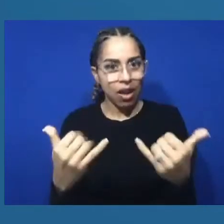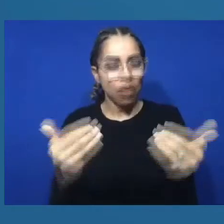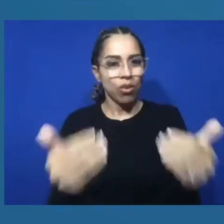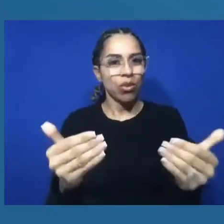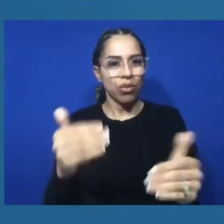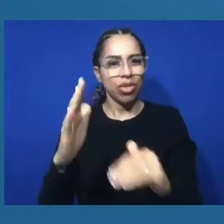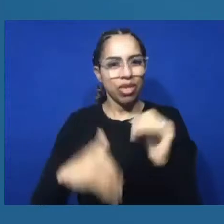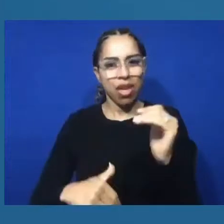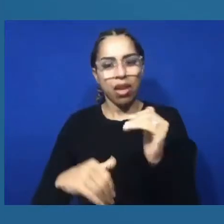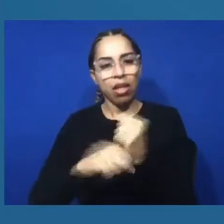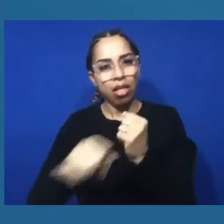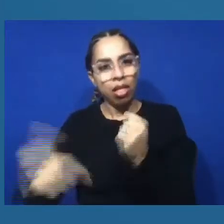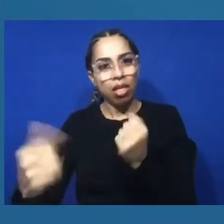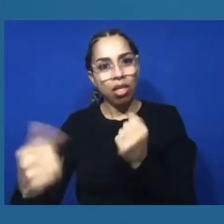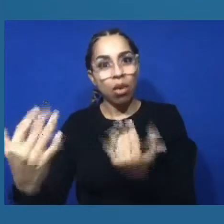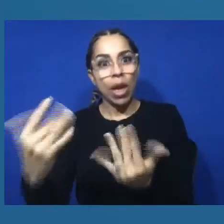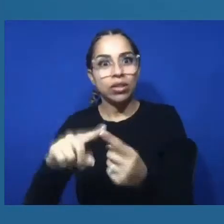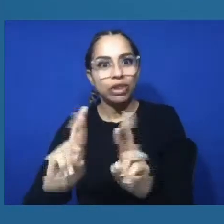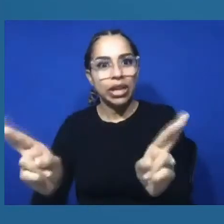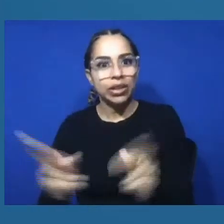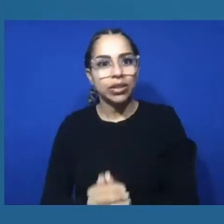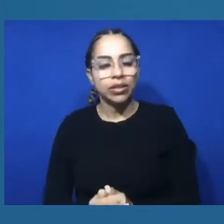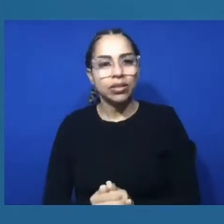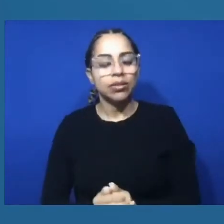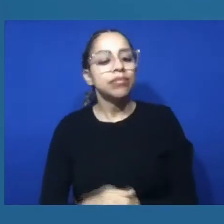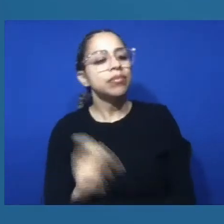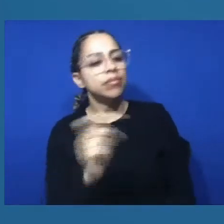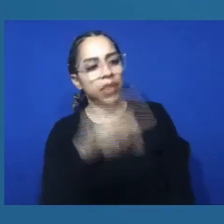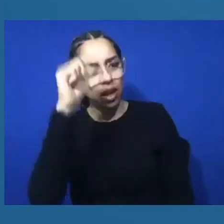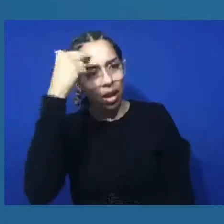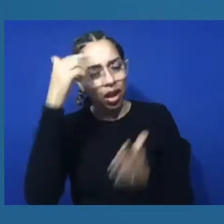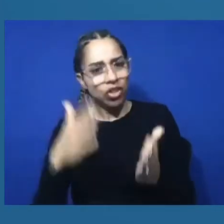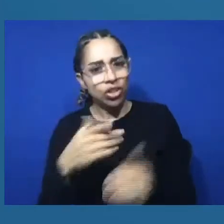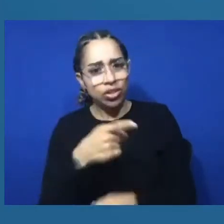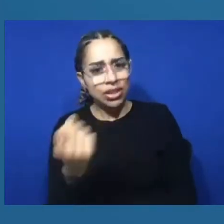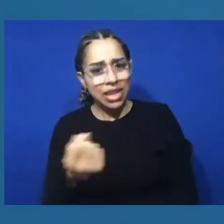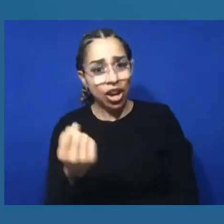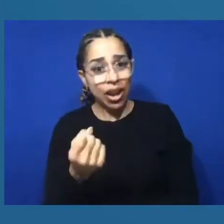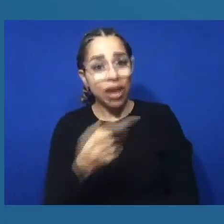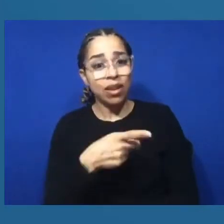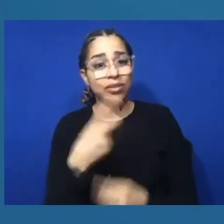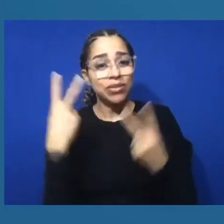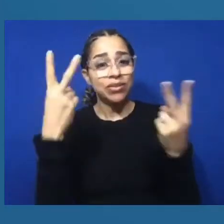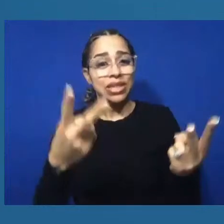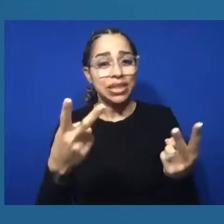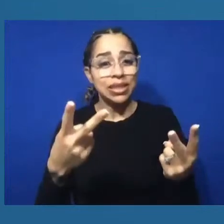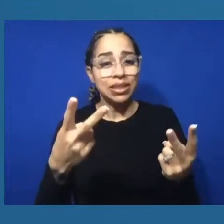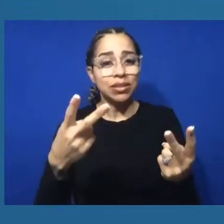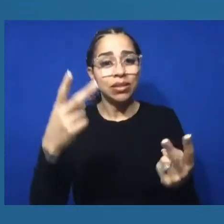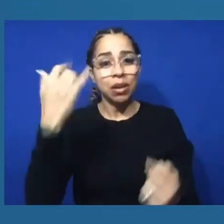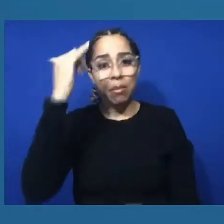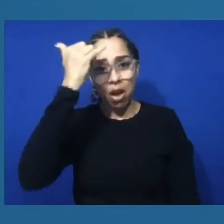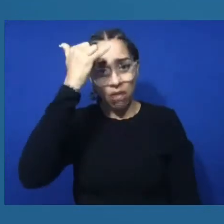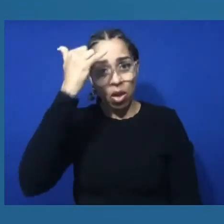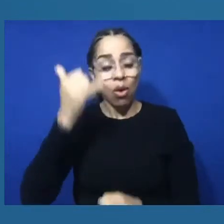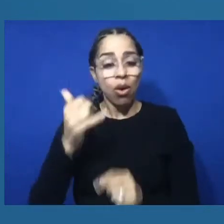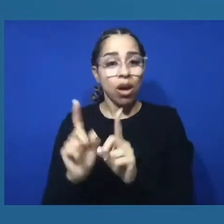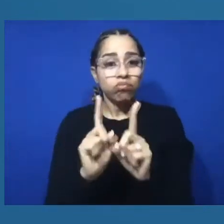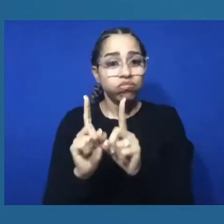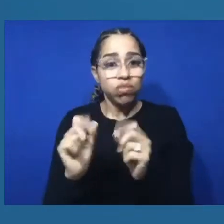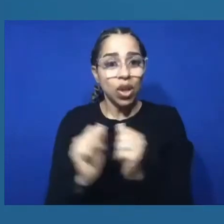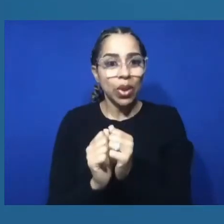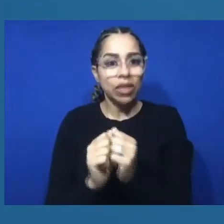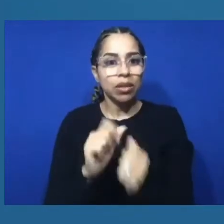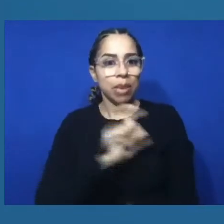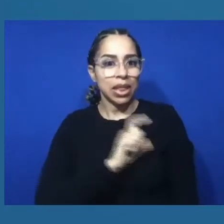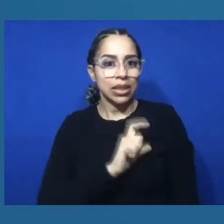Governor, on Saturday, you were in the city of Buffalo walking around with Police Commissioner Joseph Crumaglia. Not long after